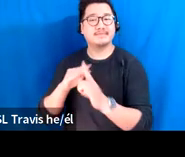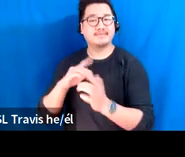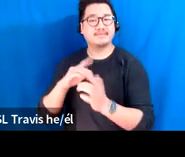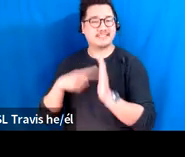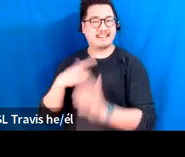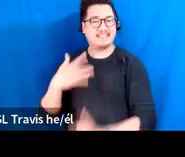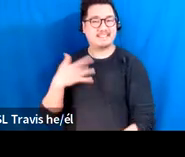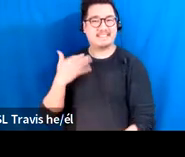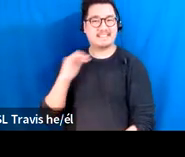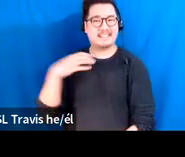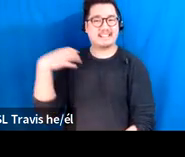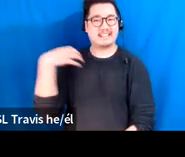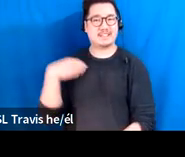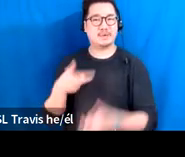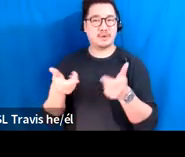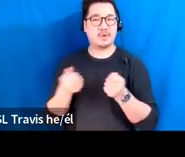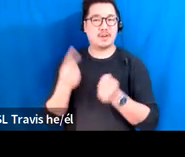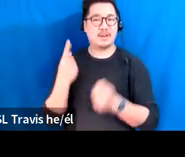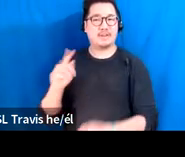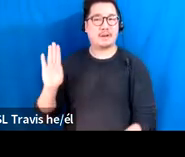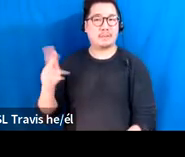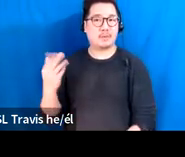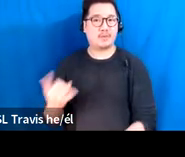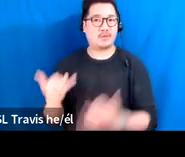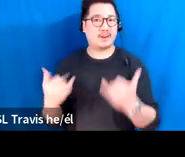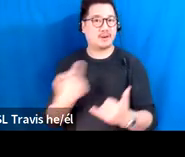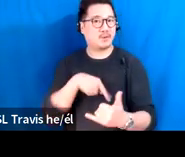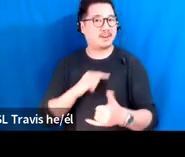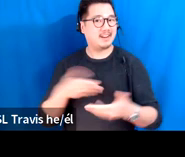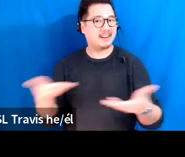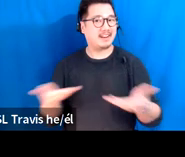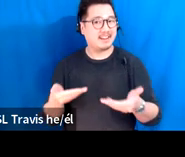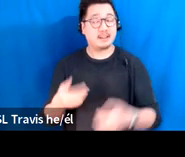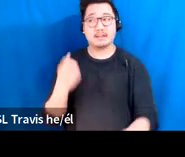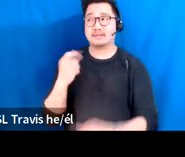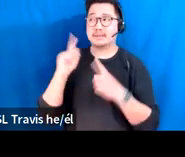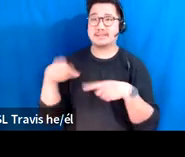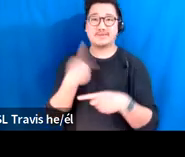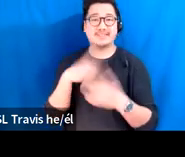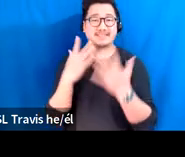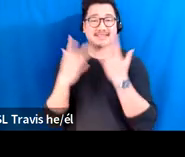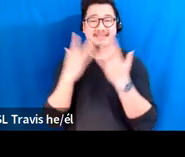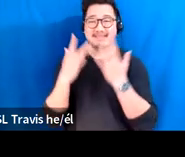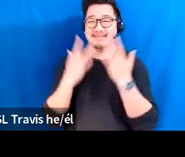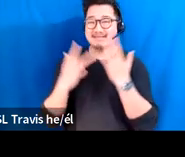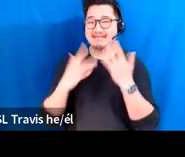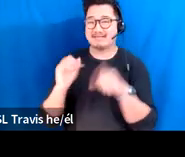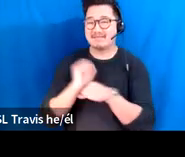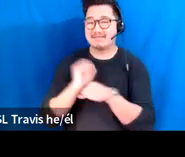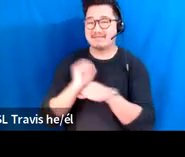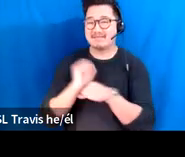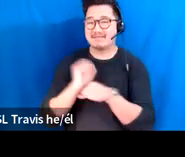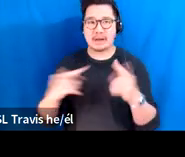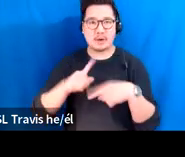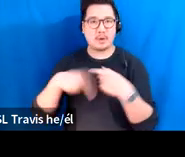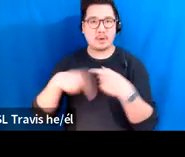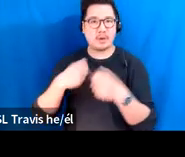recruiter of boston public schools we are hiring we've had extreme labor shortages especially during this surge